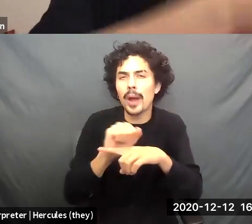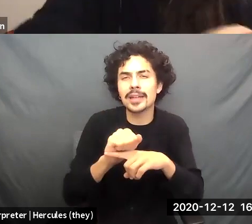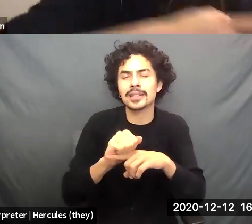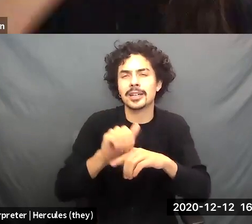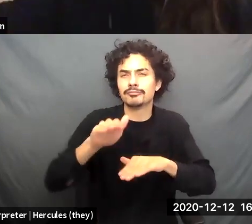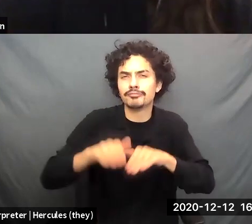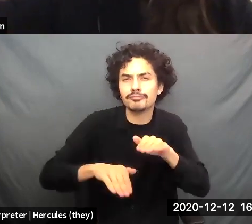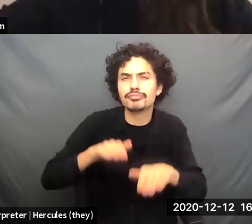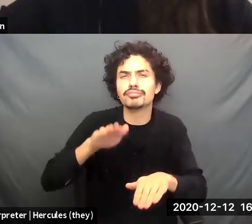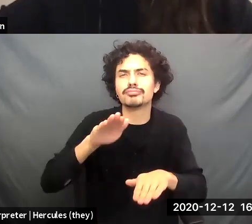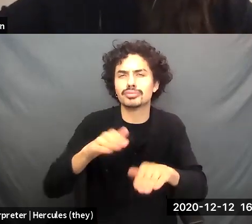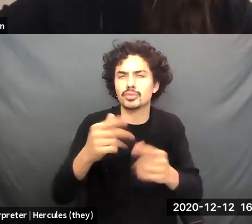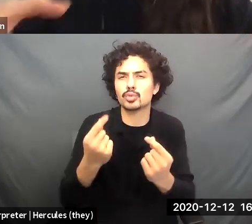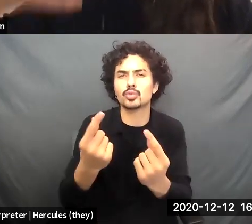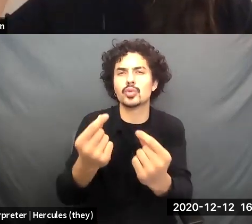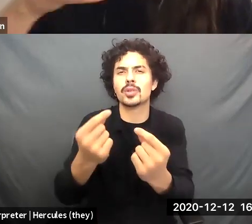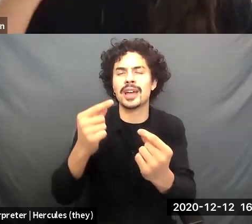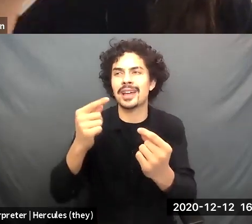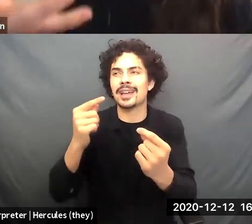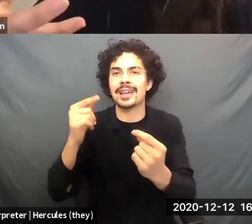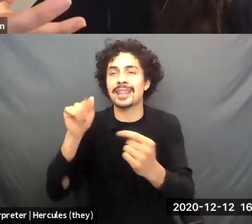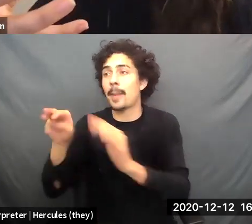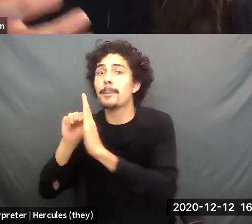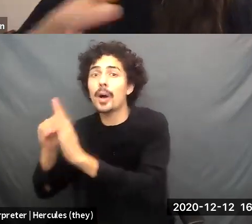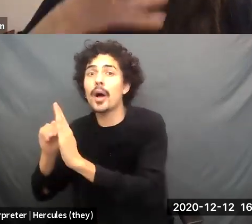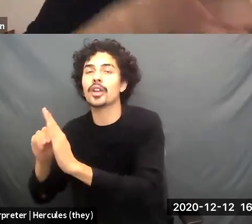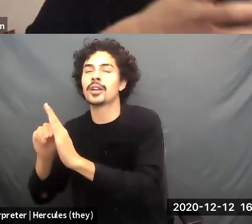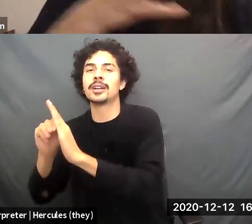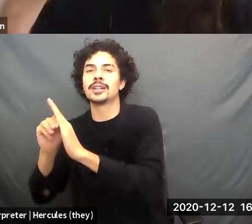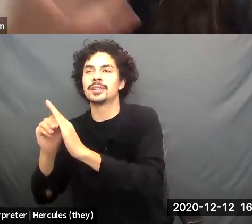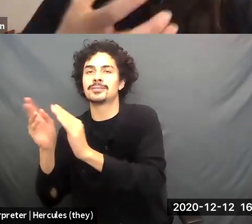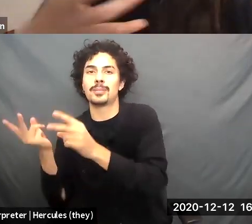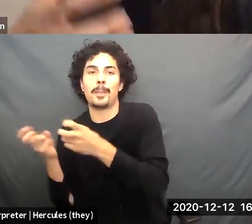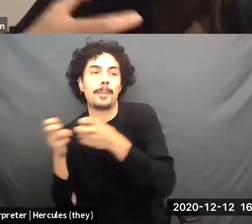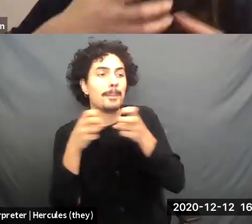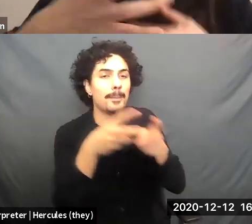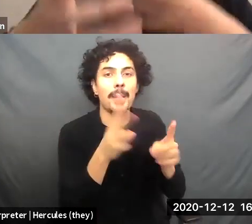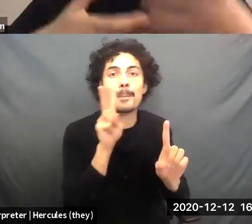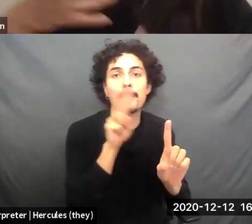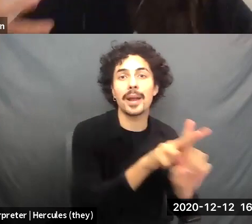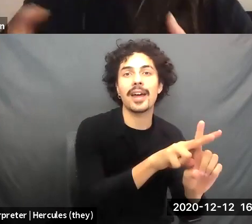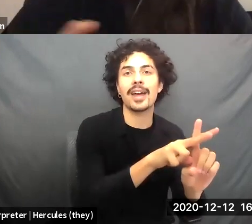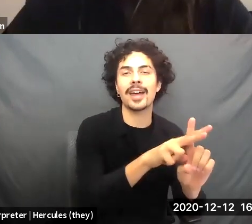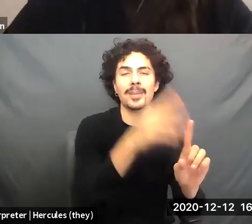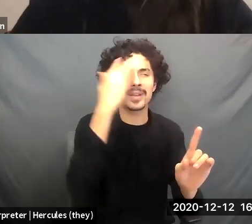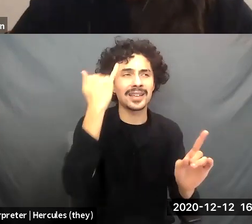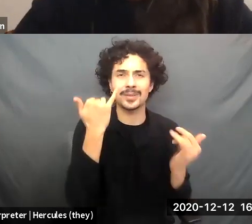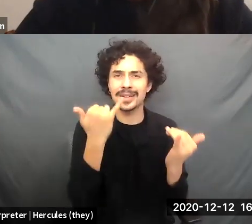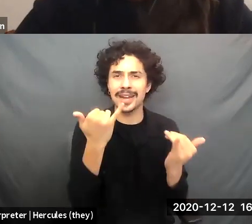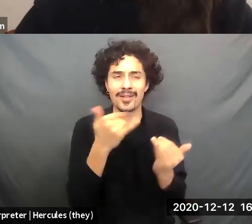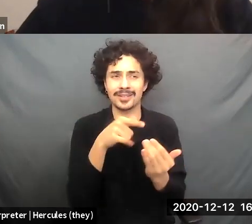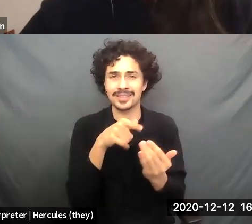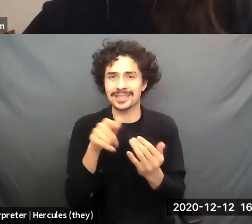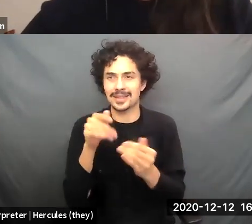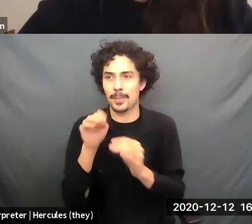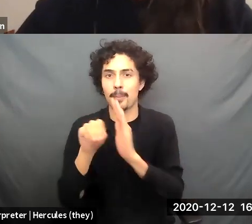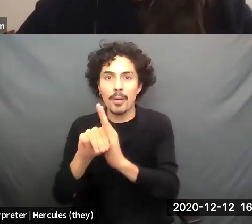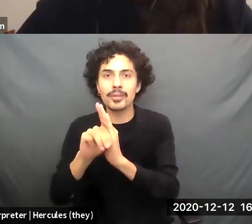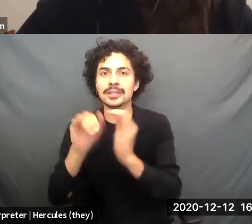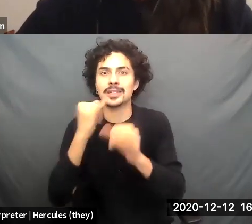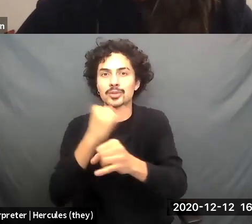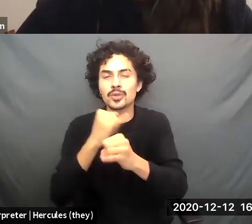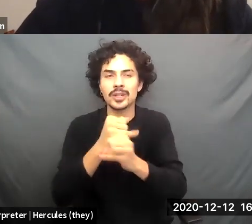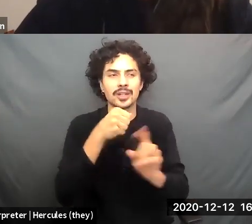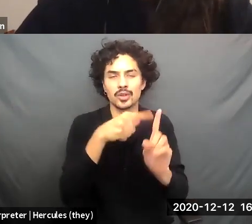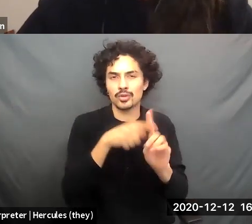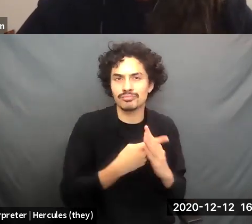model in one place and implement it in another into action, because these things are, you know, they're impacting one another. So I, I'm, I'm inspired in